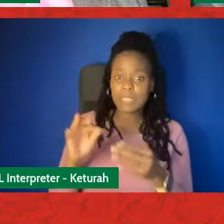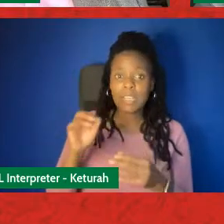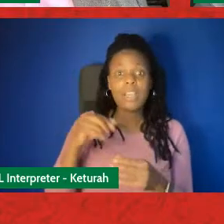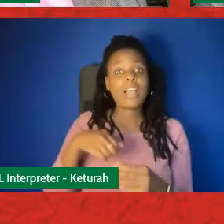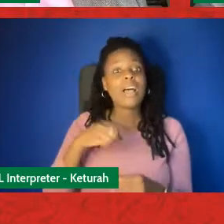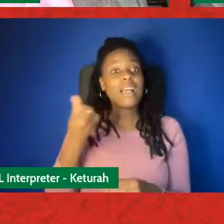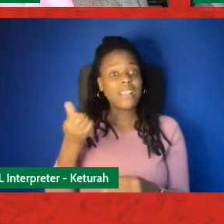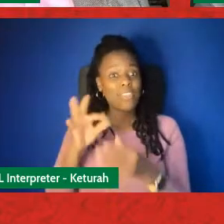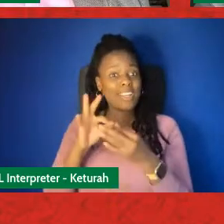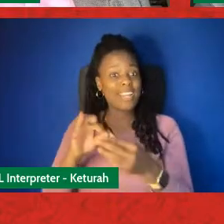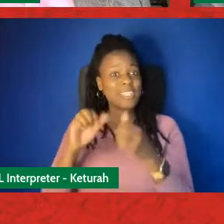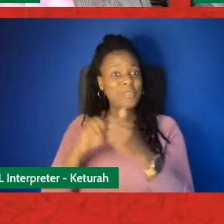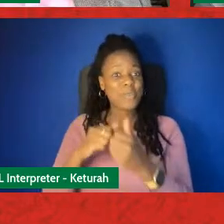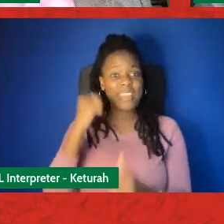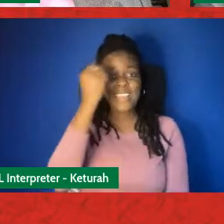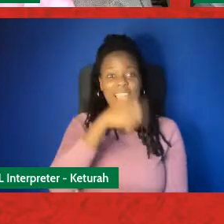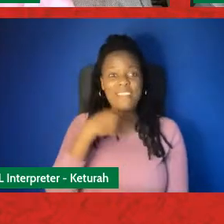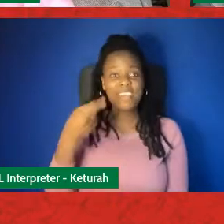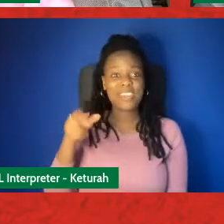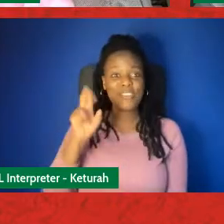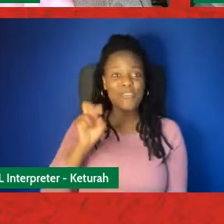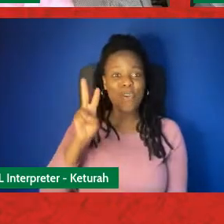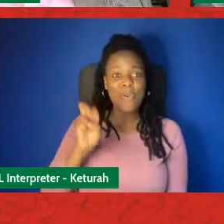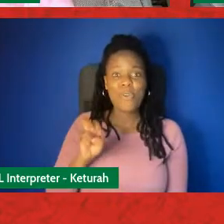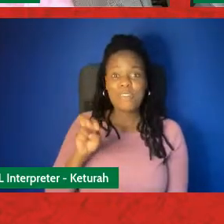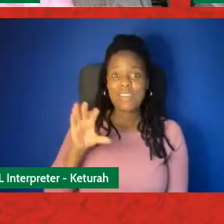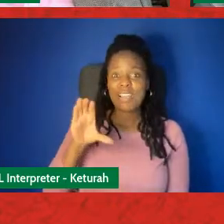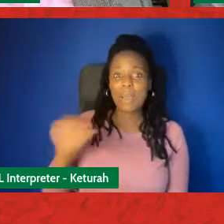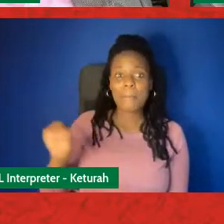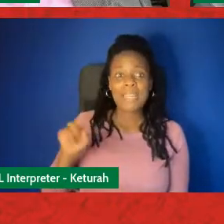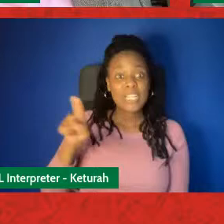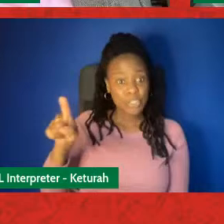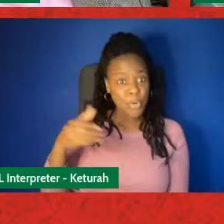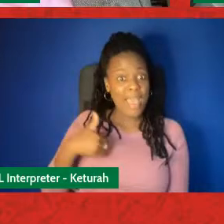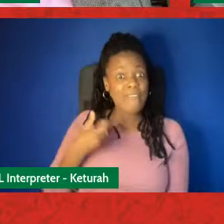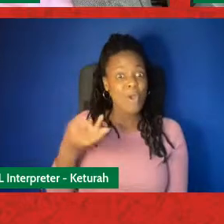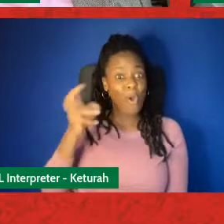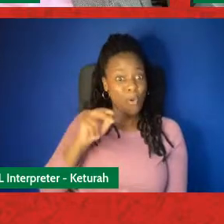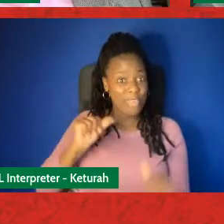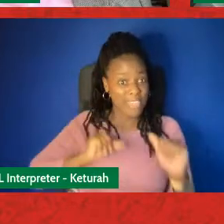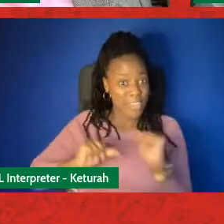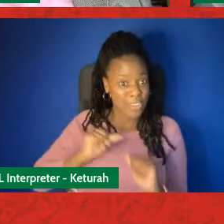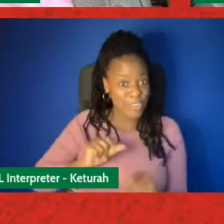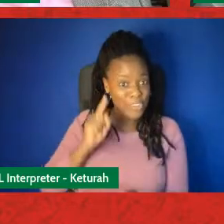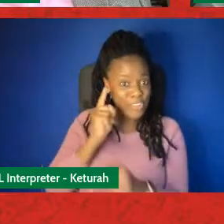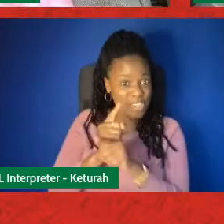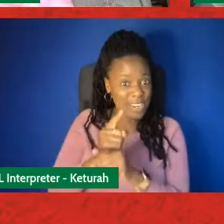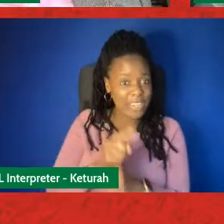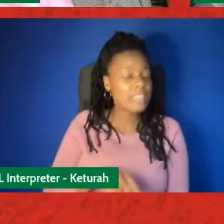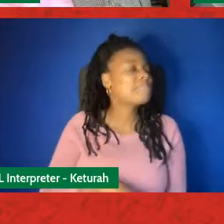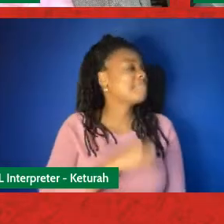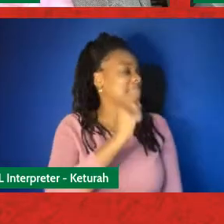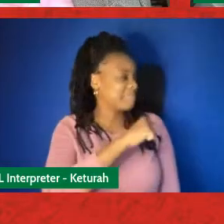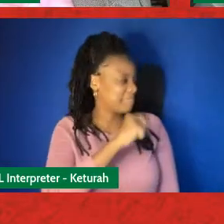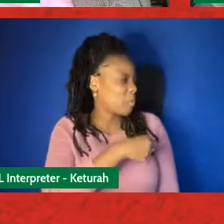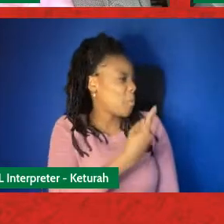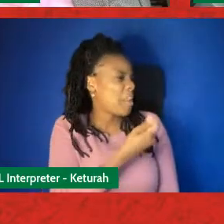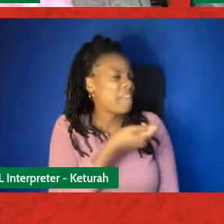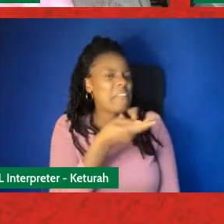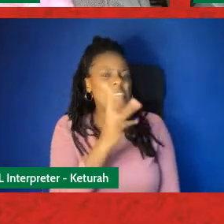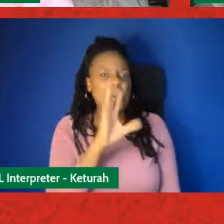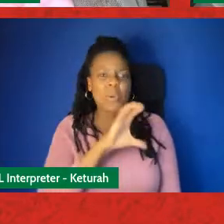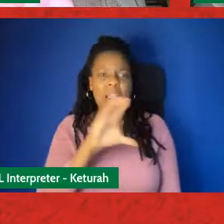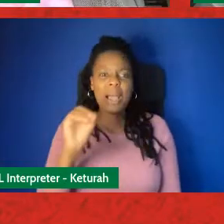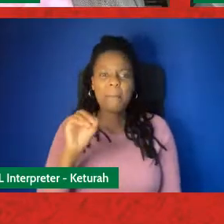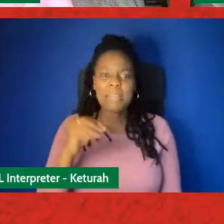Company is that you have your own theater. You own your own theater, correct? Absolutely right. So we're one of a few theater companies. There's seven of